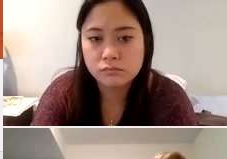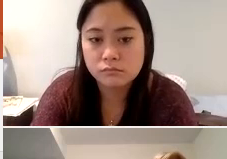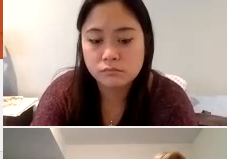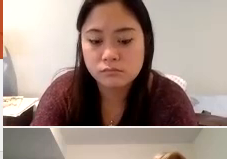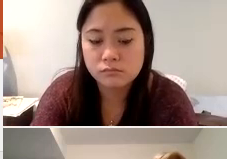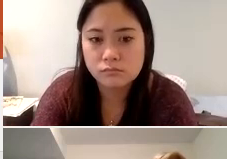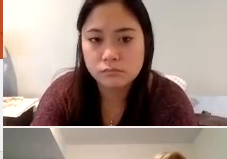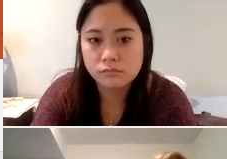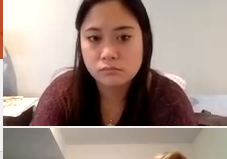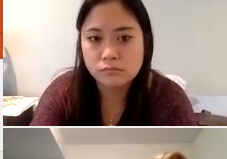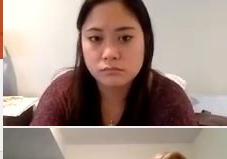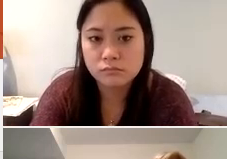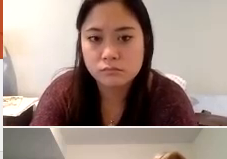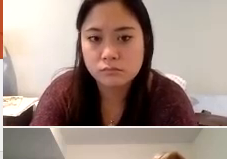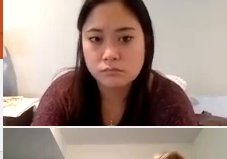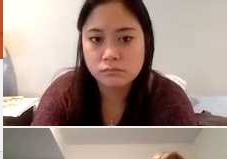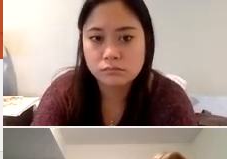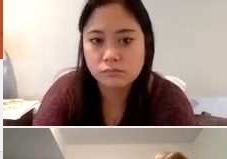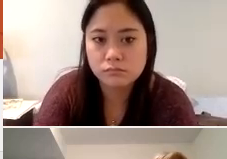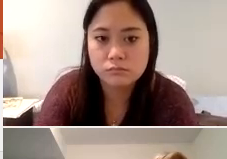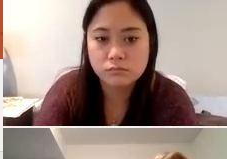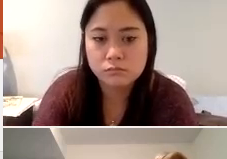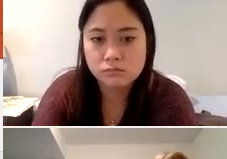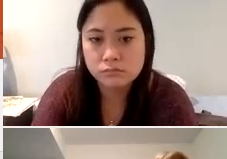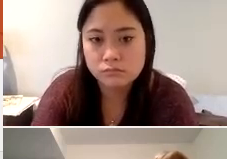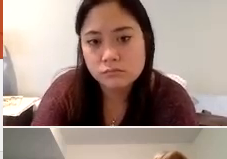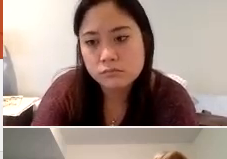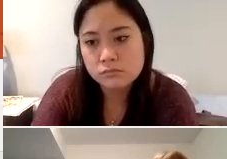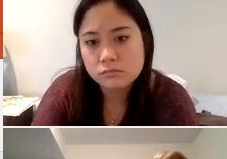And then this is this